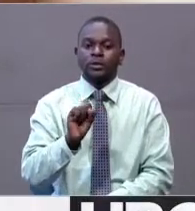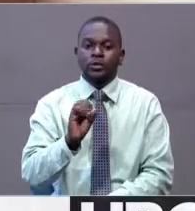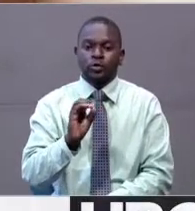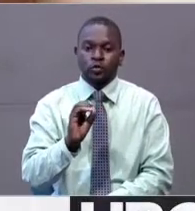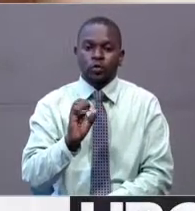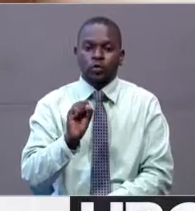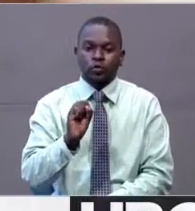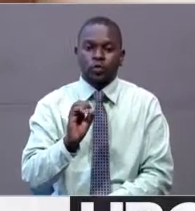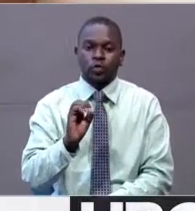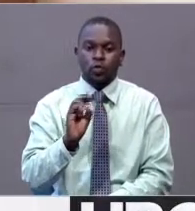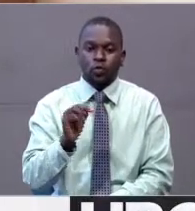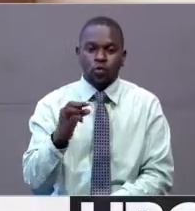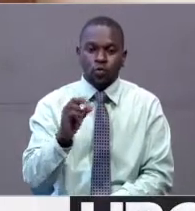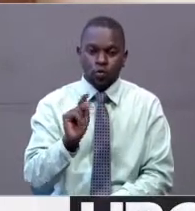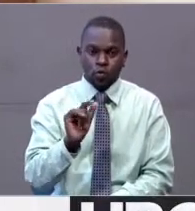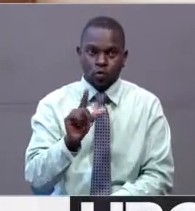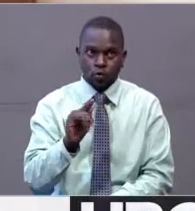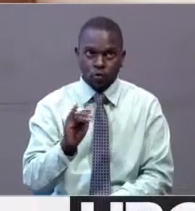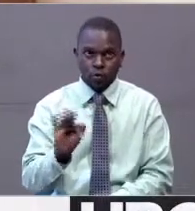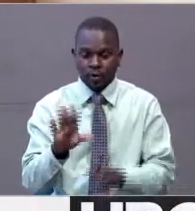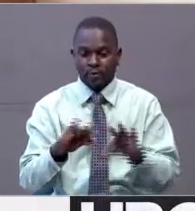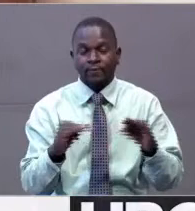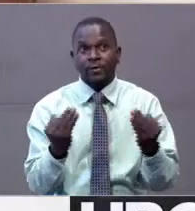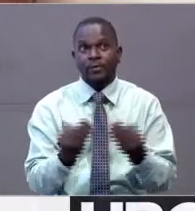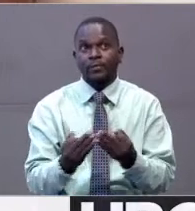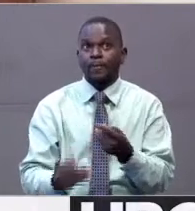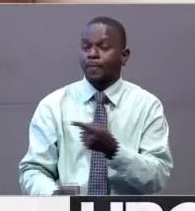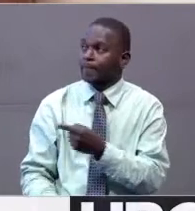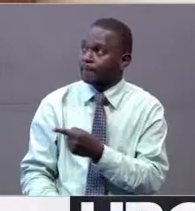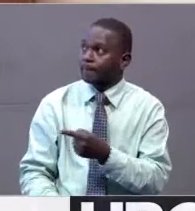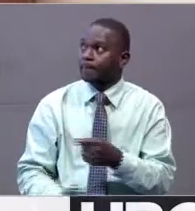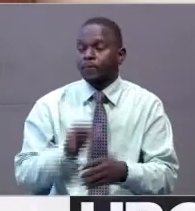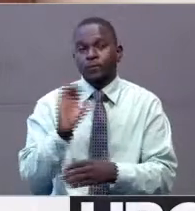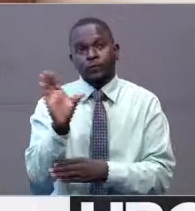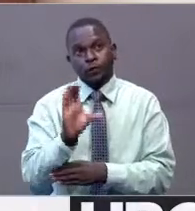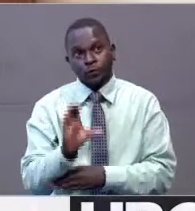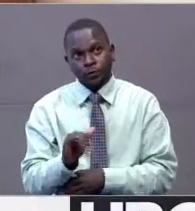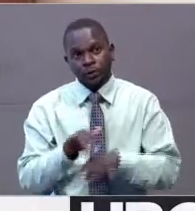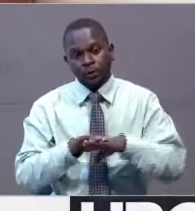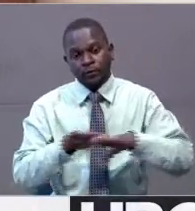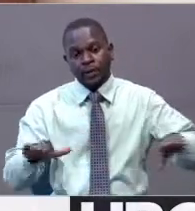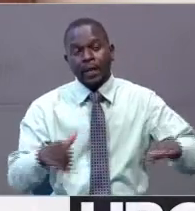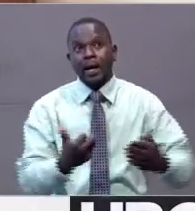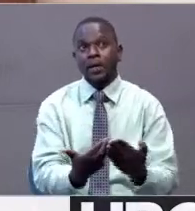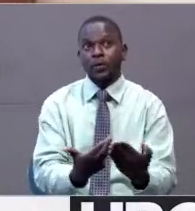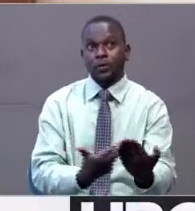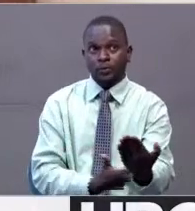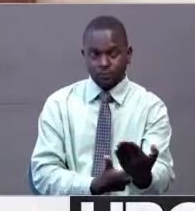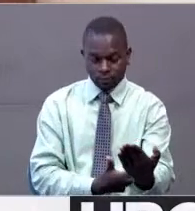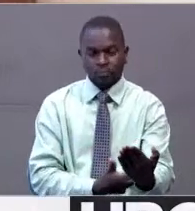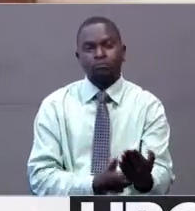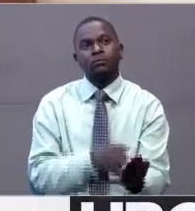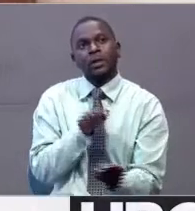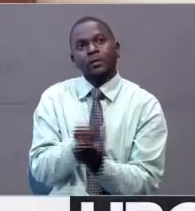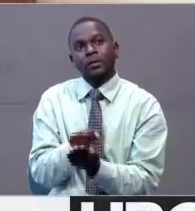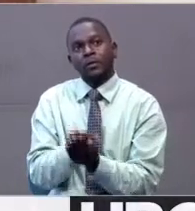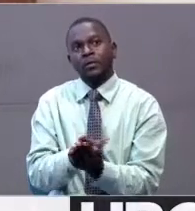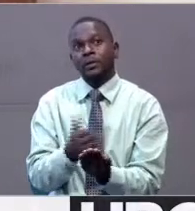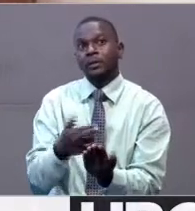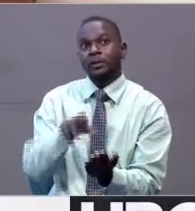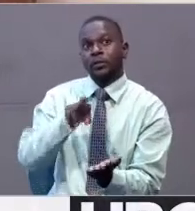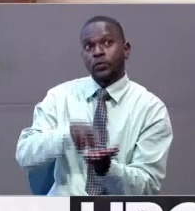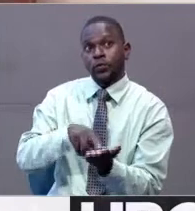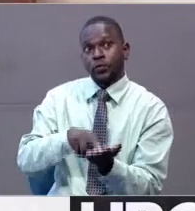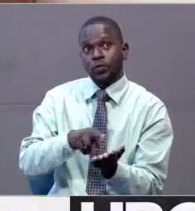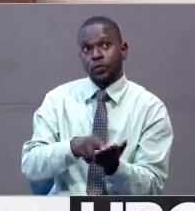And my thinking is that it's the Commissioner of Land Registration who keeps custody of these records,